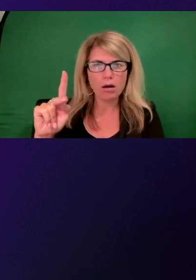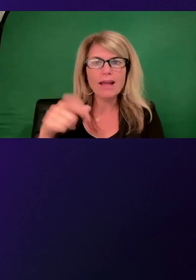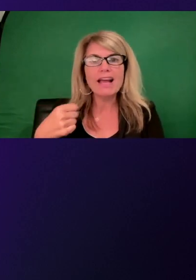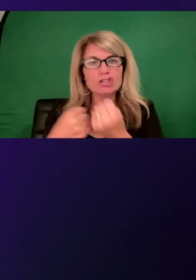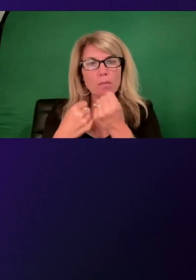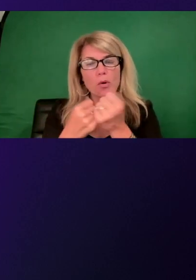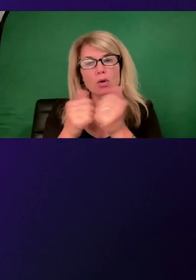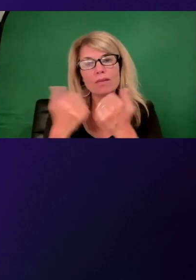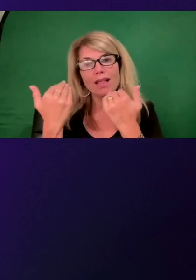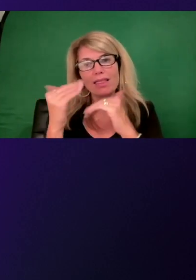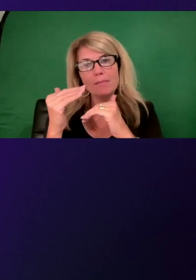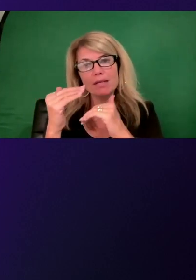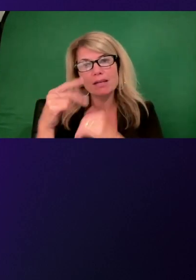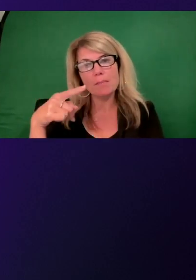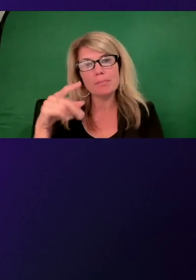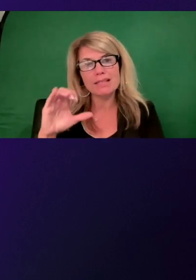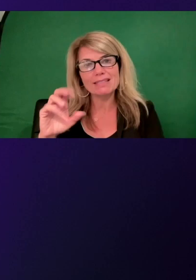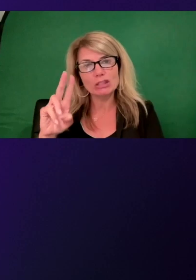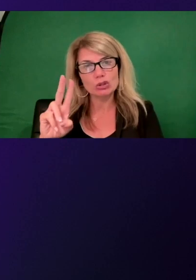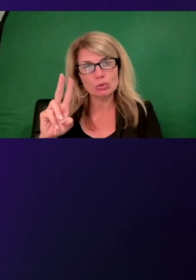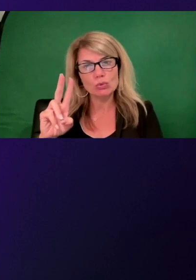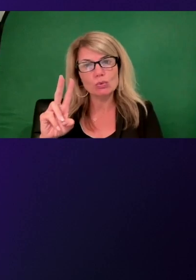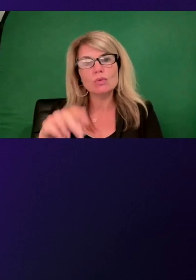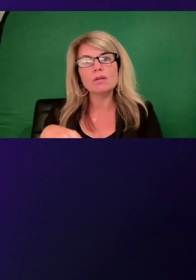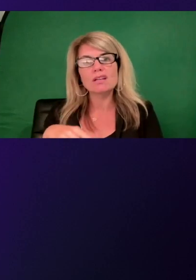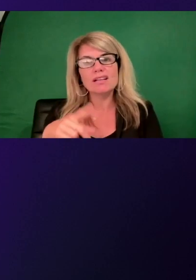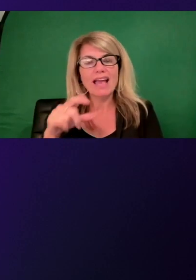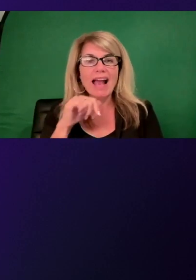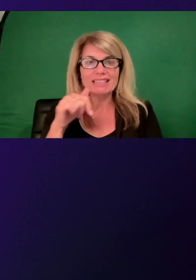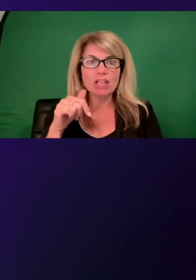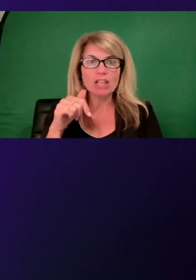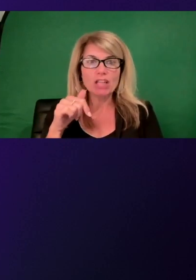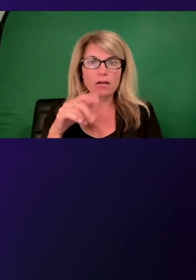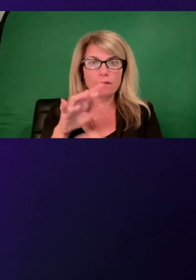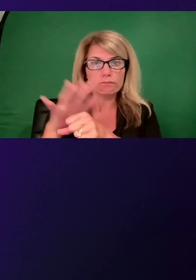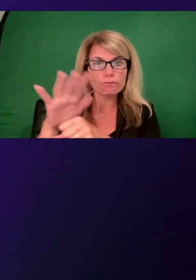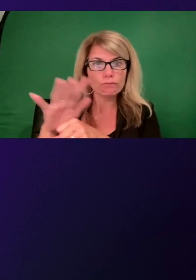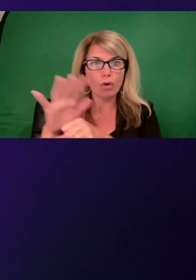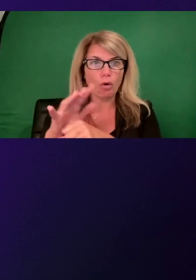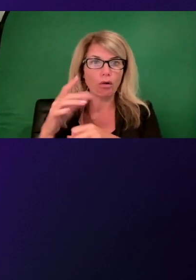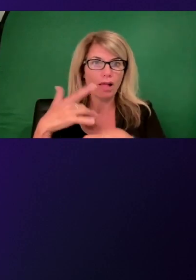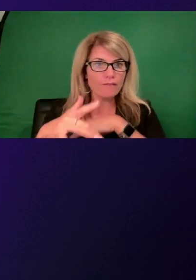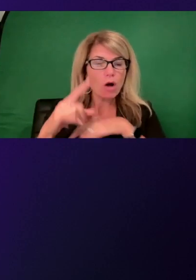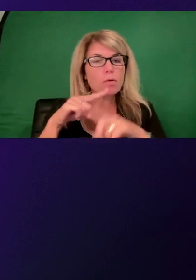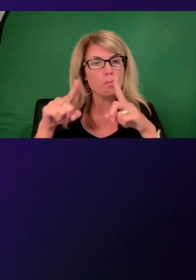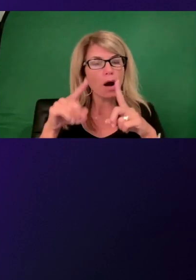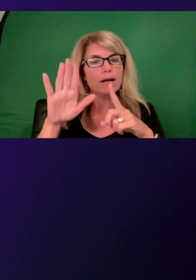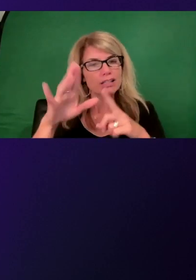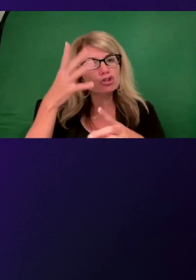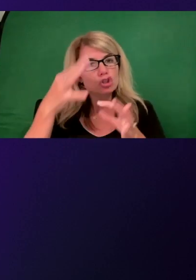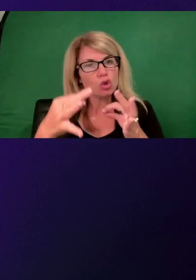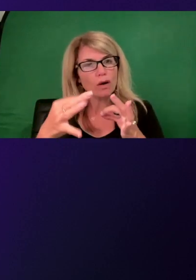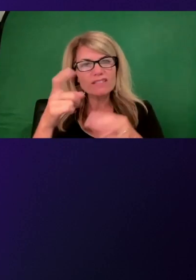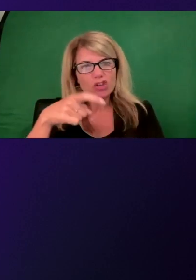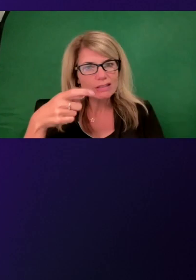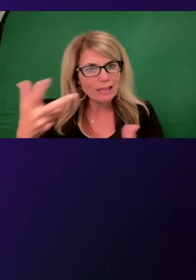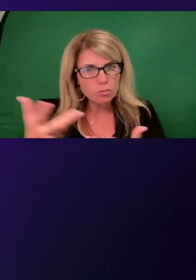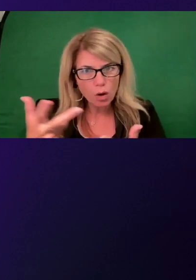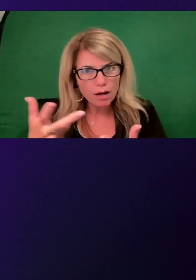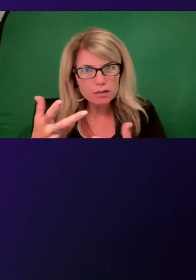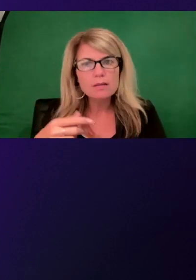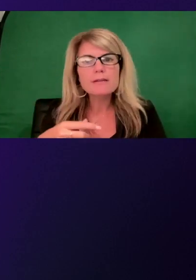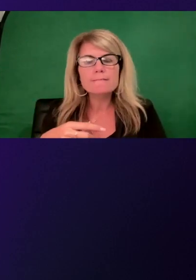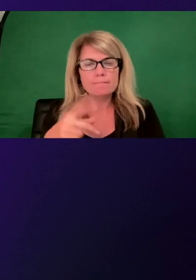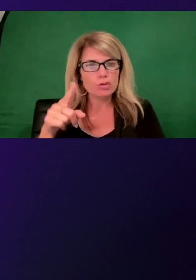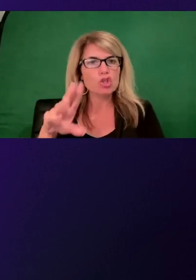amount of EC2 instances. It's not widely available, so you have to make the right choice for what you really need. So you feed in the right information, get